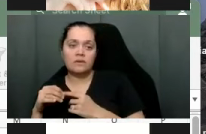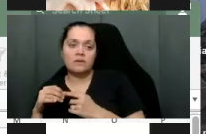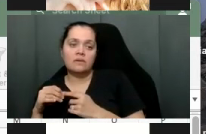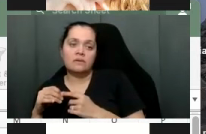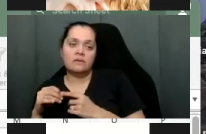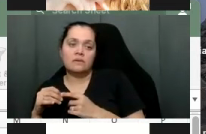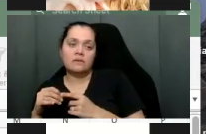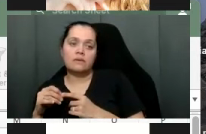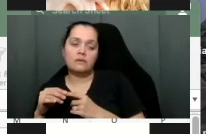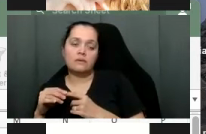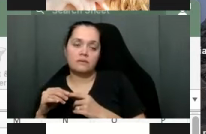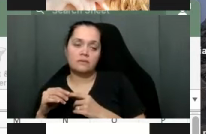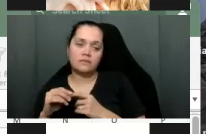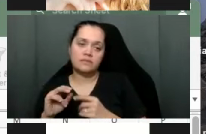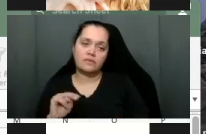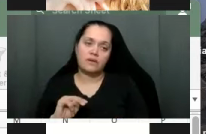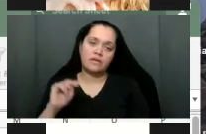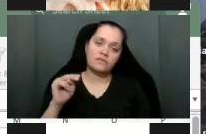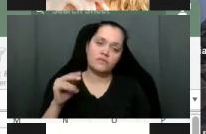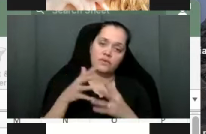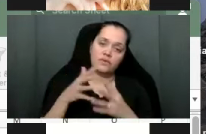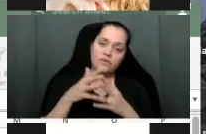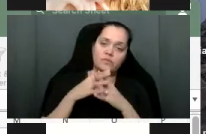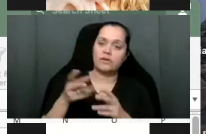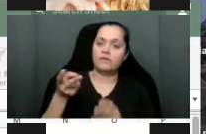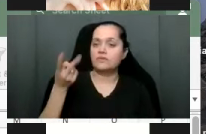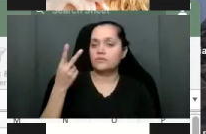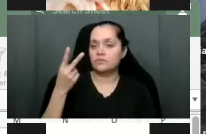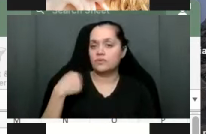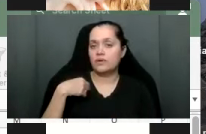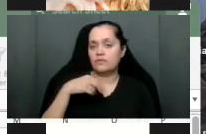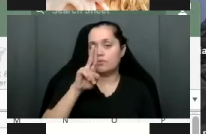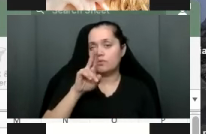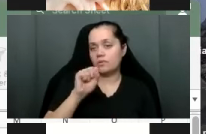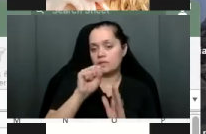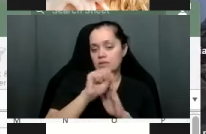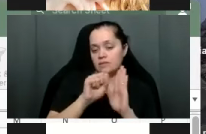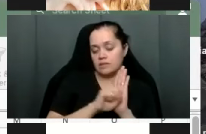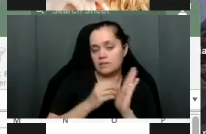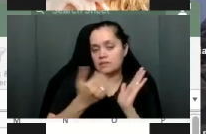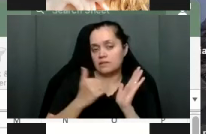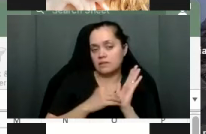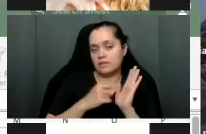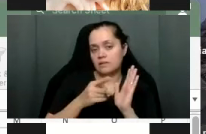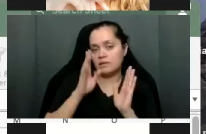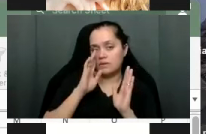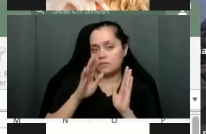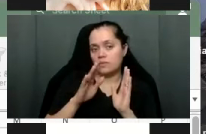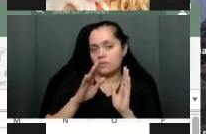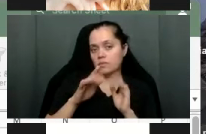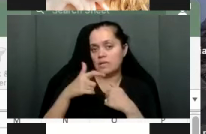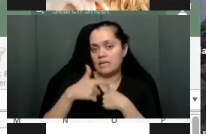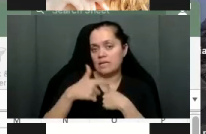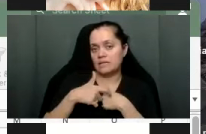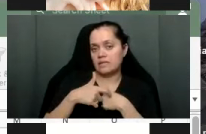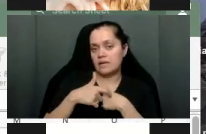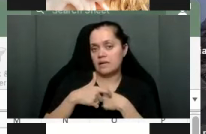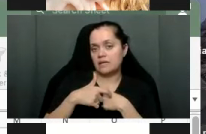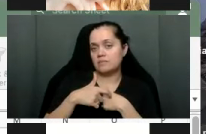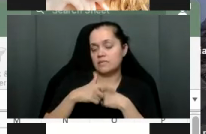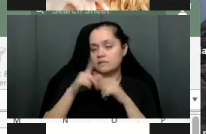For North America, there's two. There's the US states. Again, that's going to be a timed